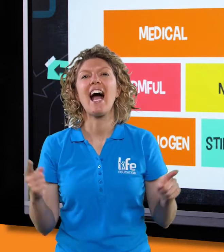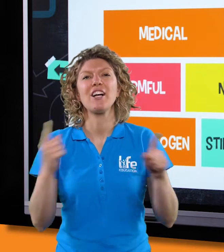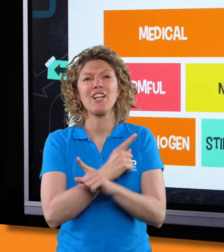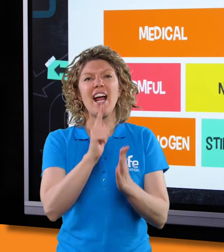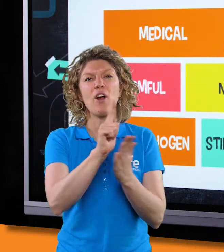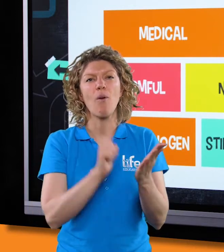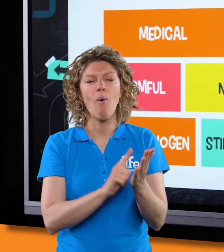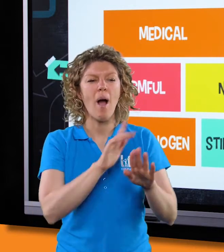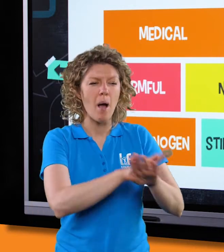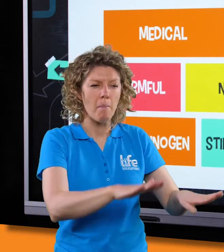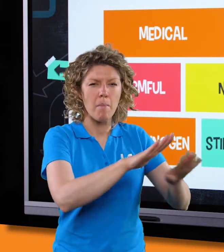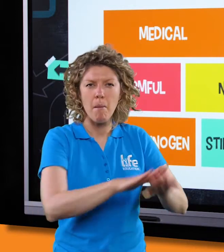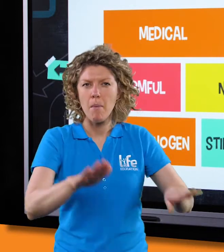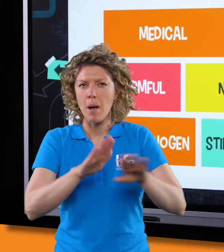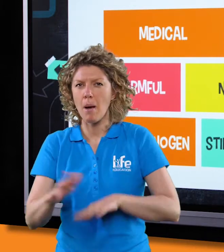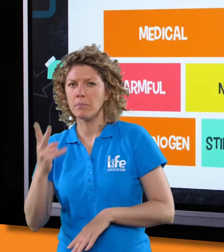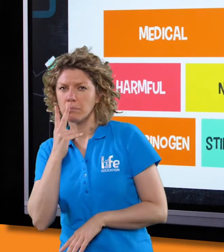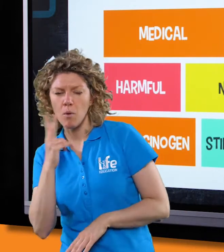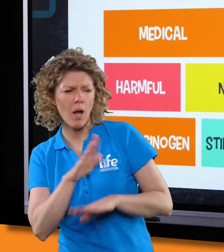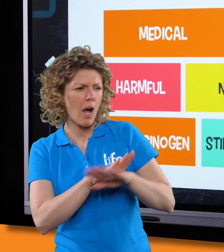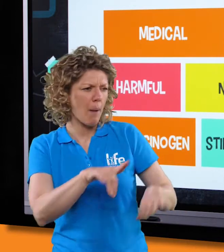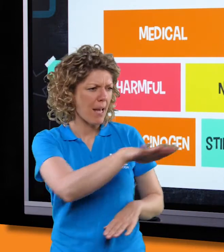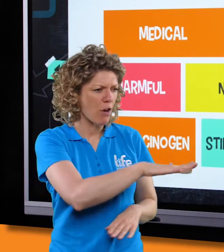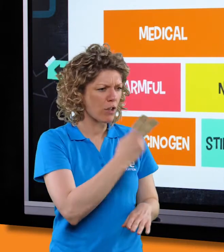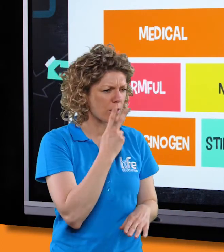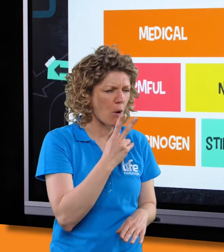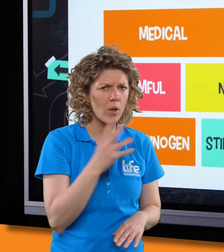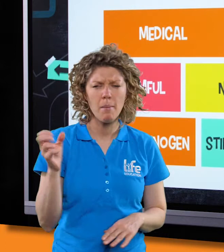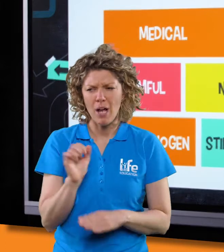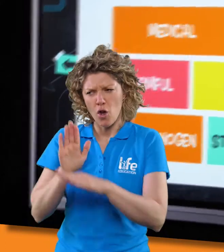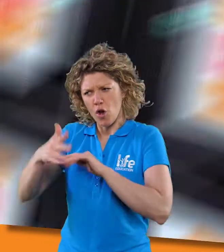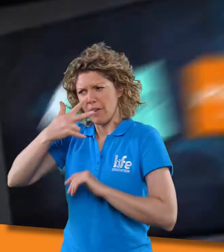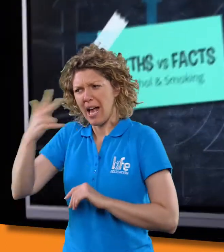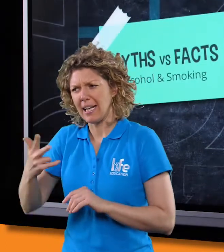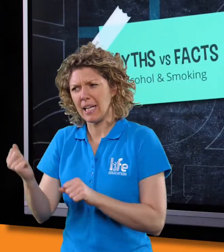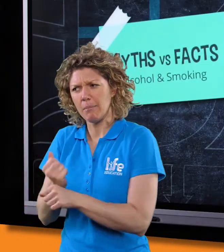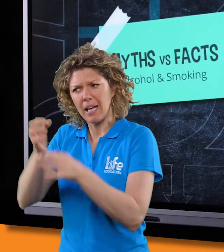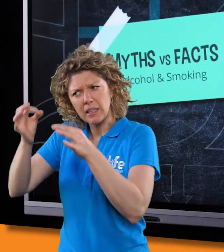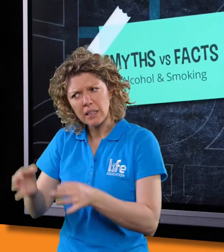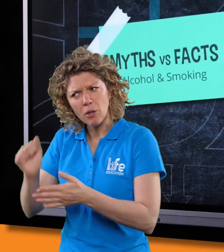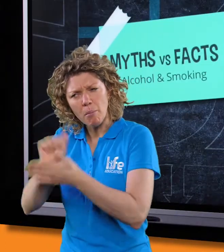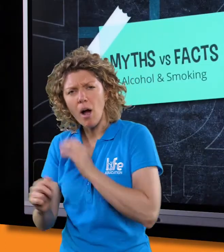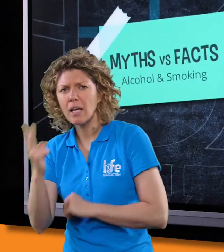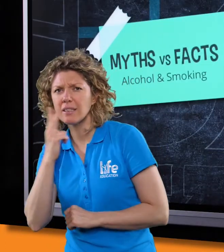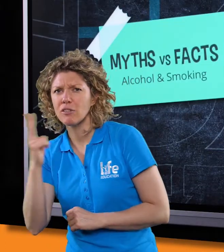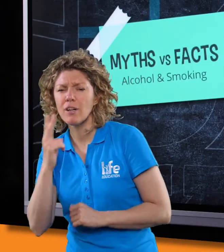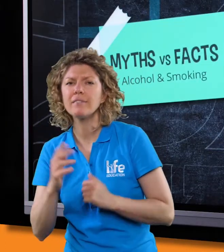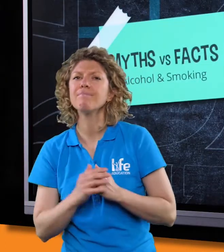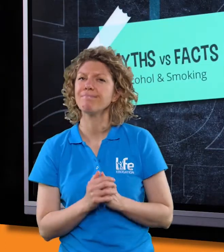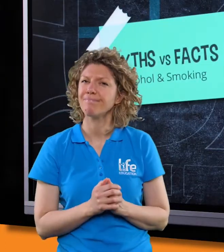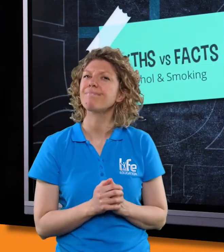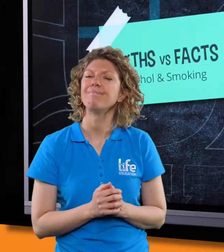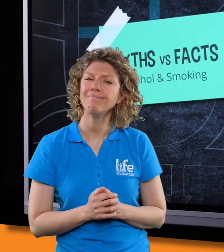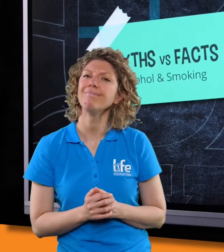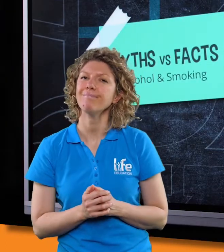and people have to be over 18 and making adult decisions to purchase cigarettes. The laws in Australia are designed to